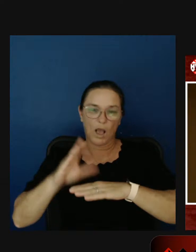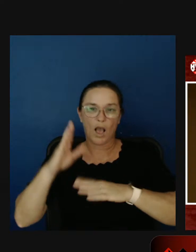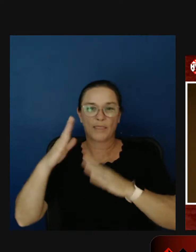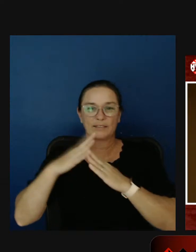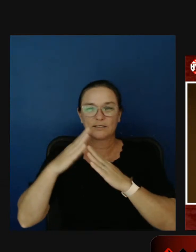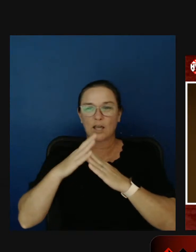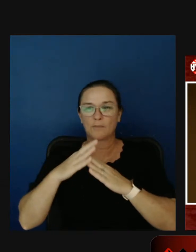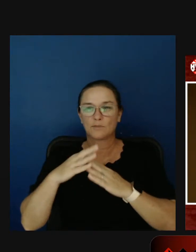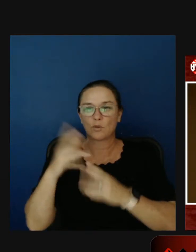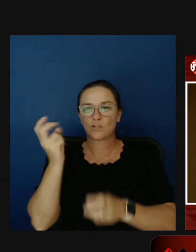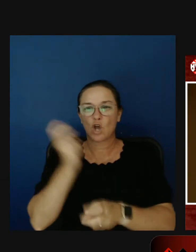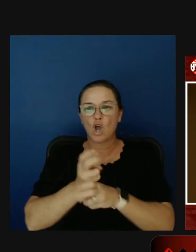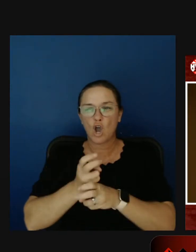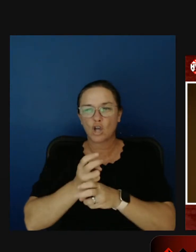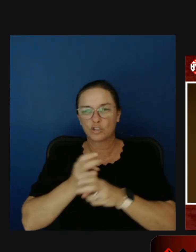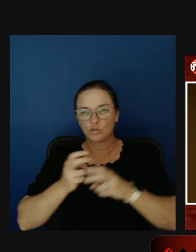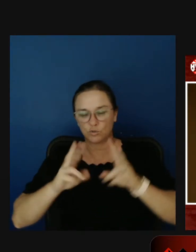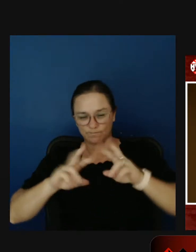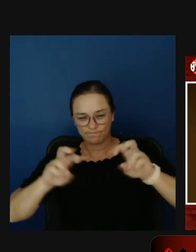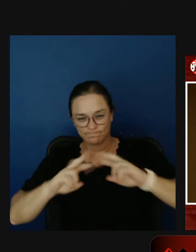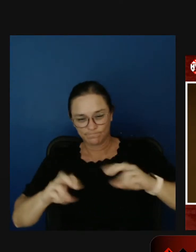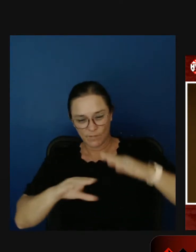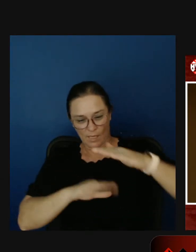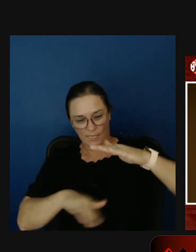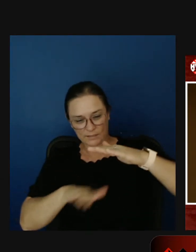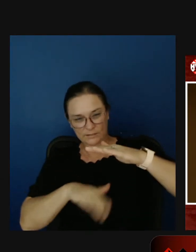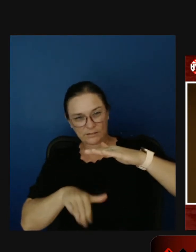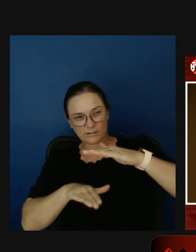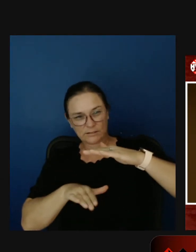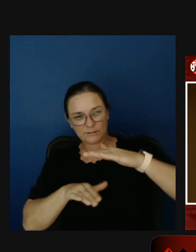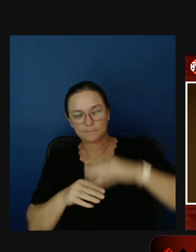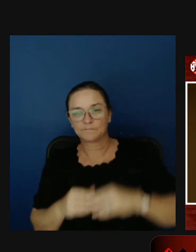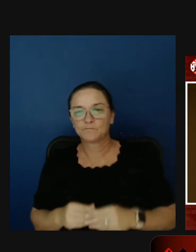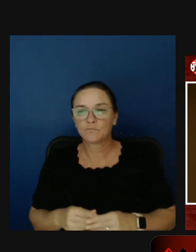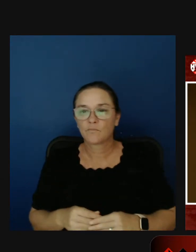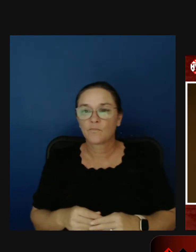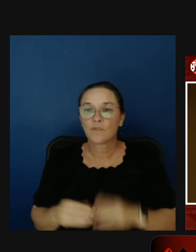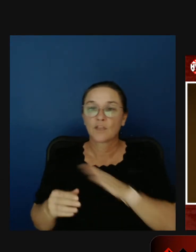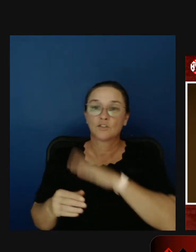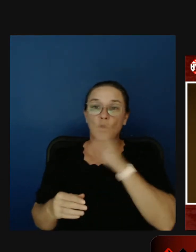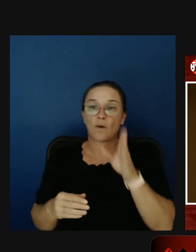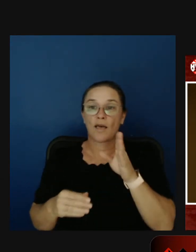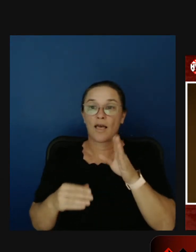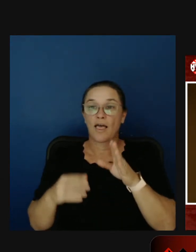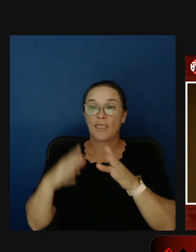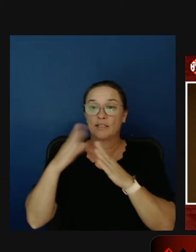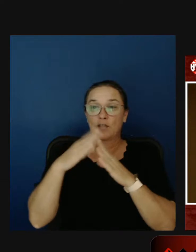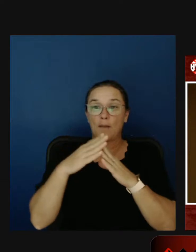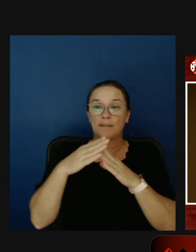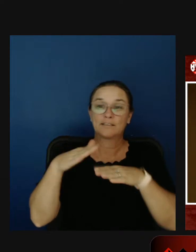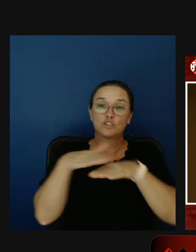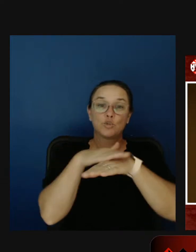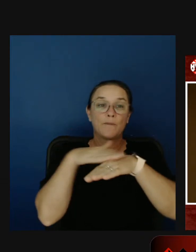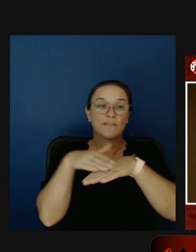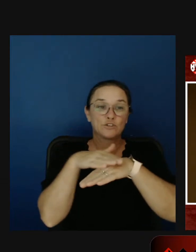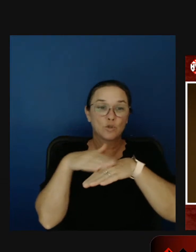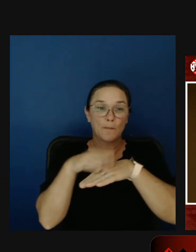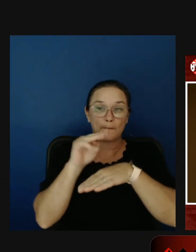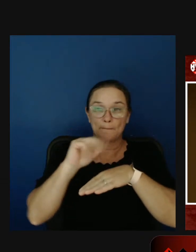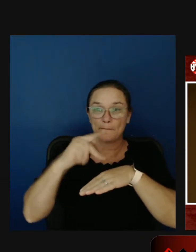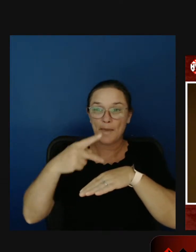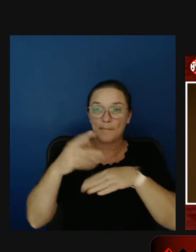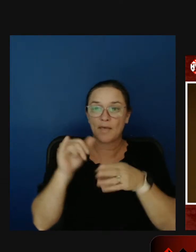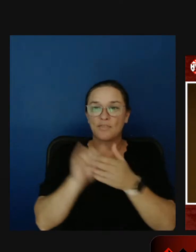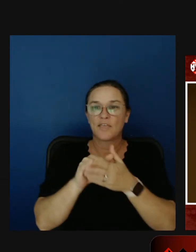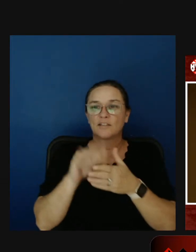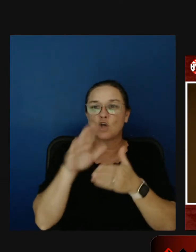the bedrock. That's where this map comes in. This is a superficial geology map of Illinois, and this is all the